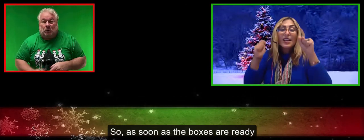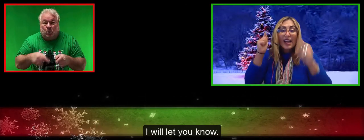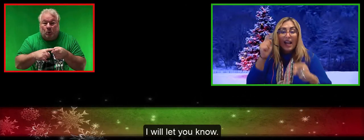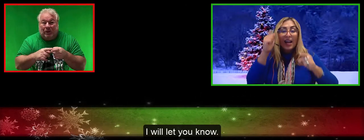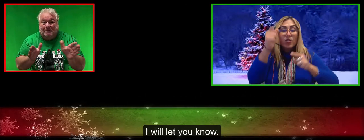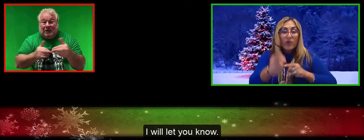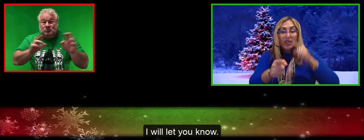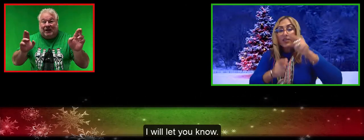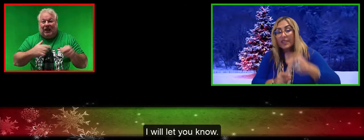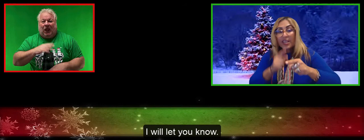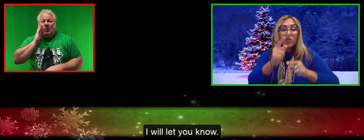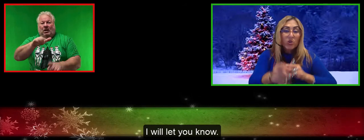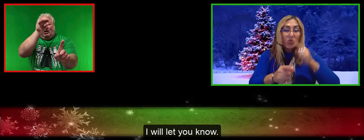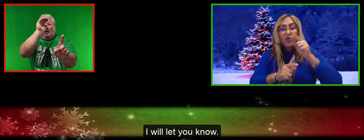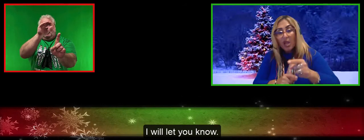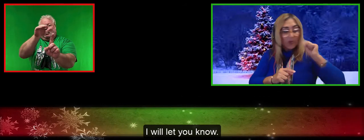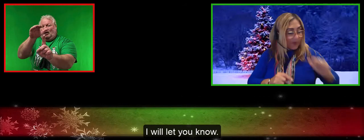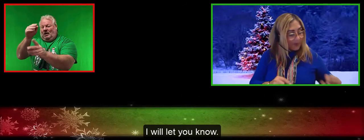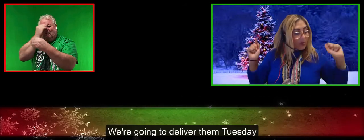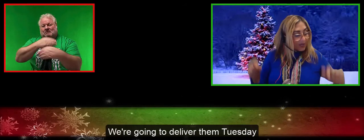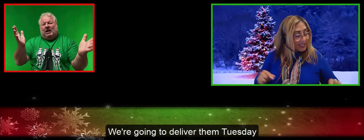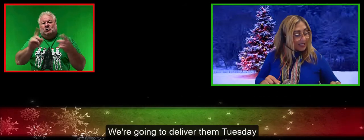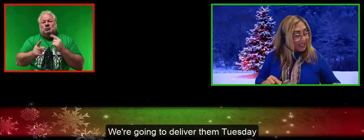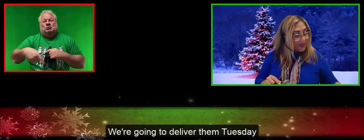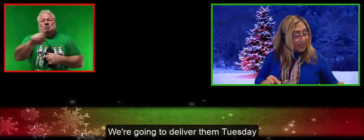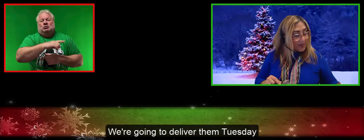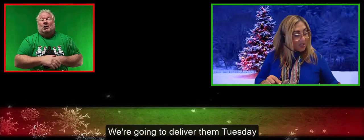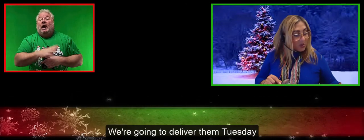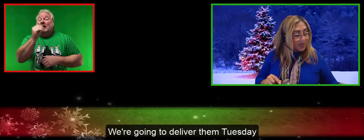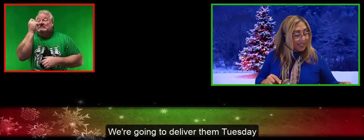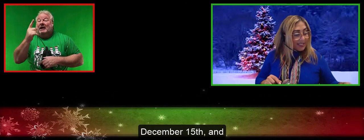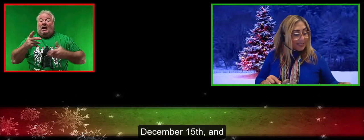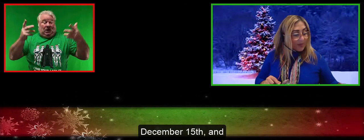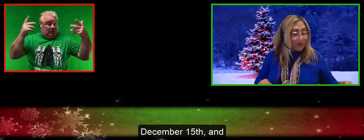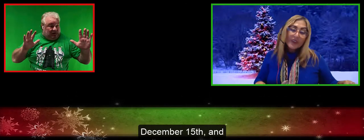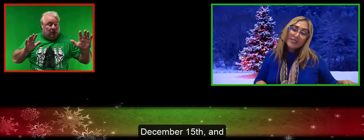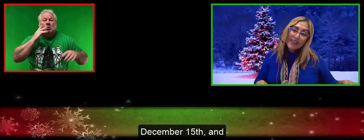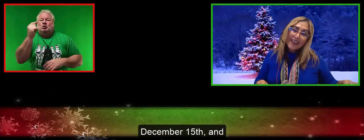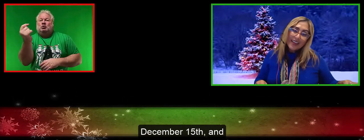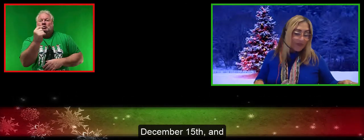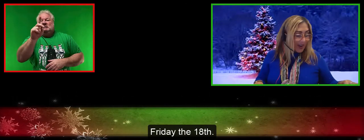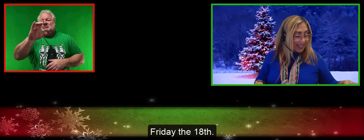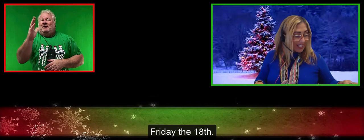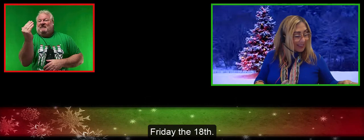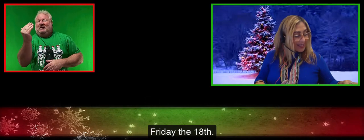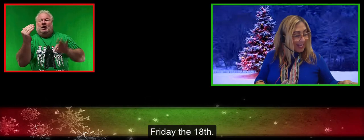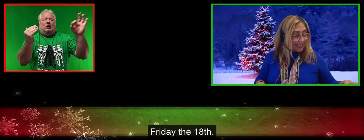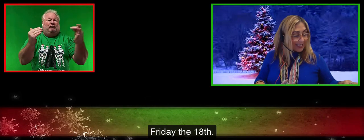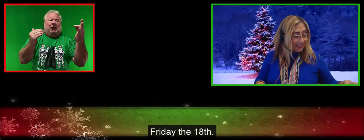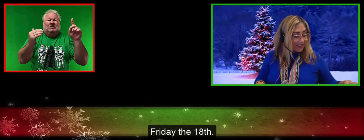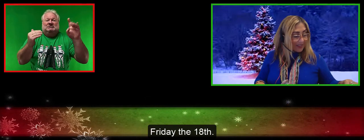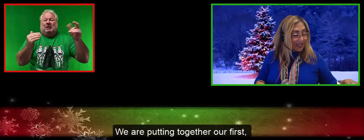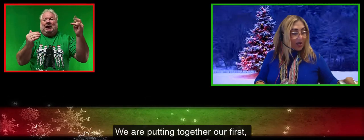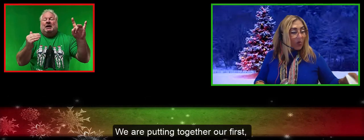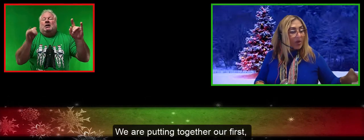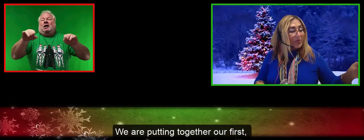ready, I will let you know. We're going to deliver them Tuesday, December 15th and Friday, the